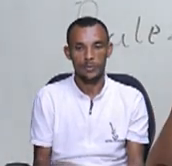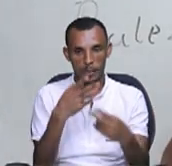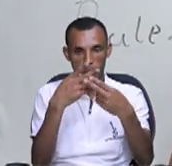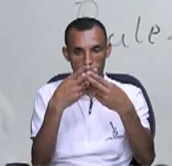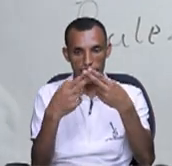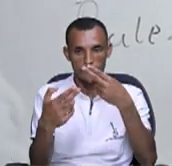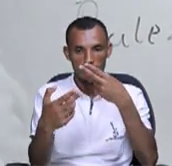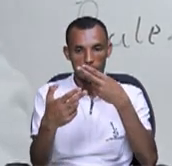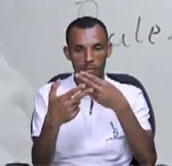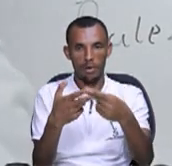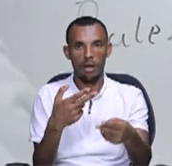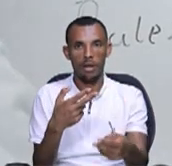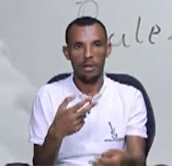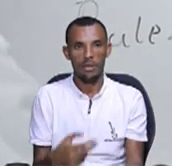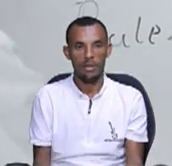multiply